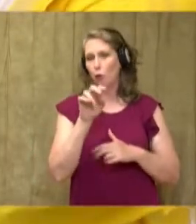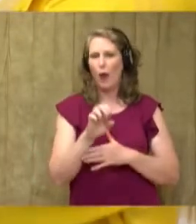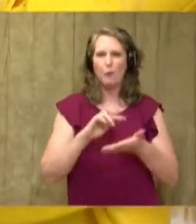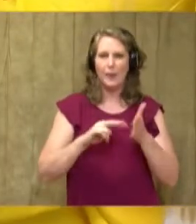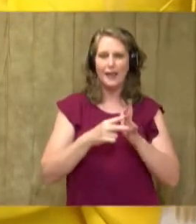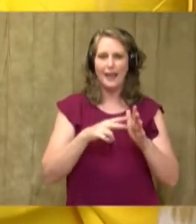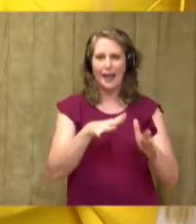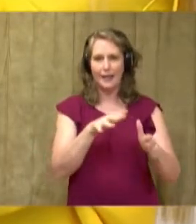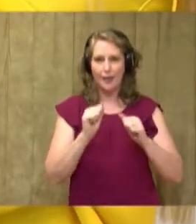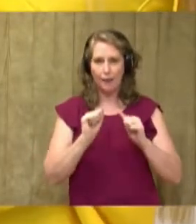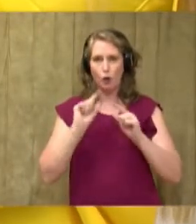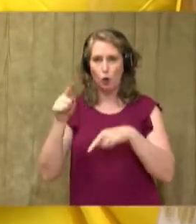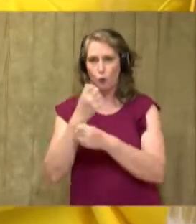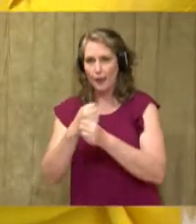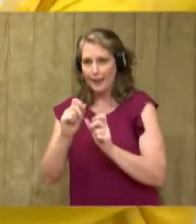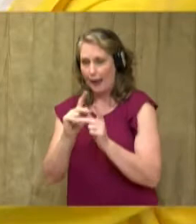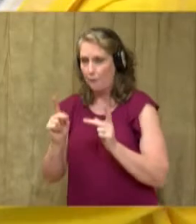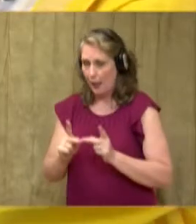place.